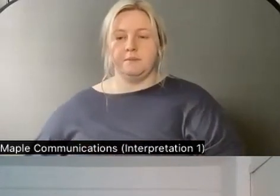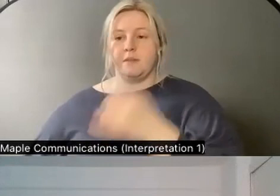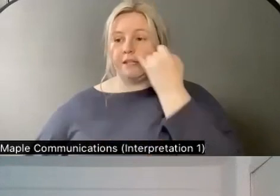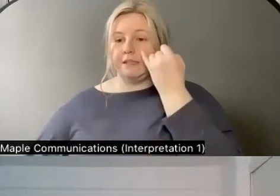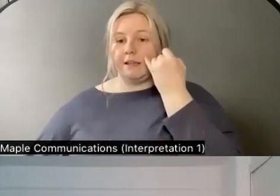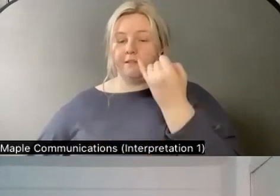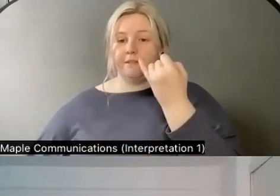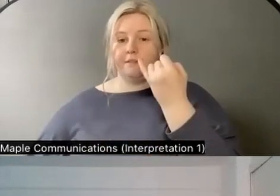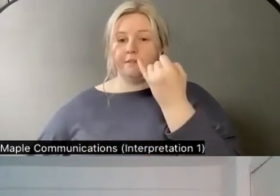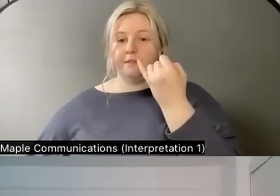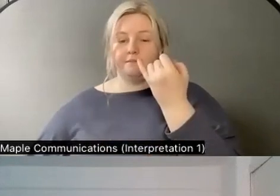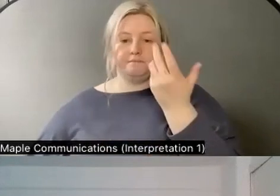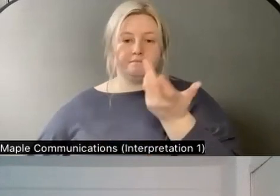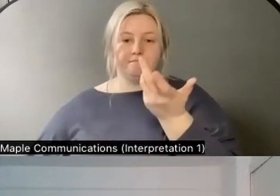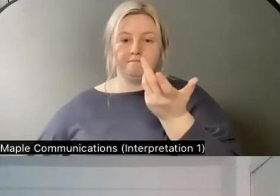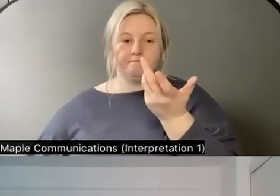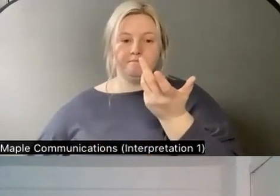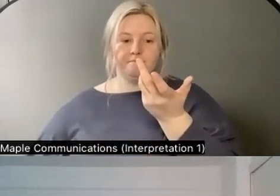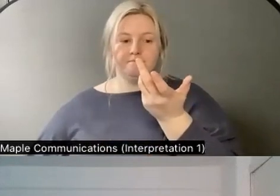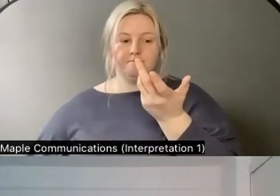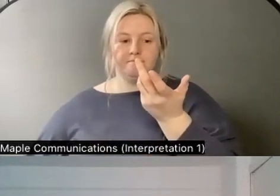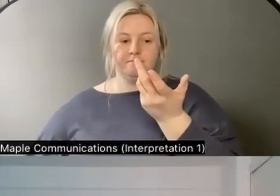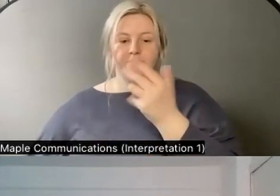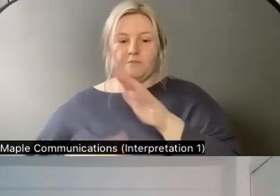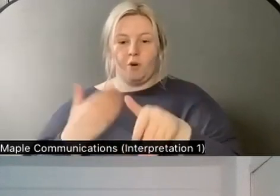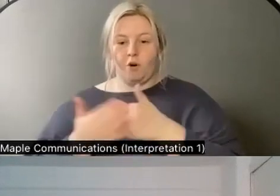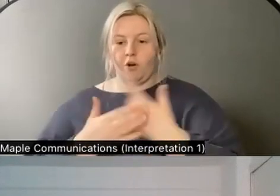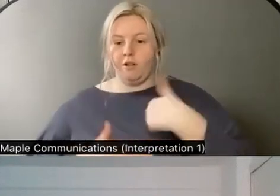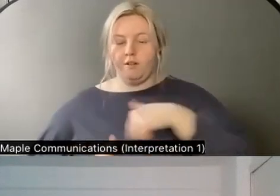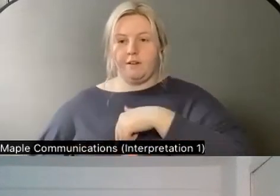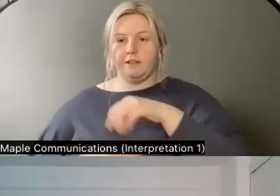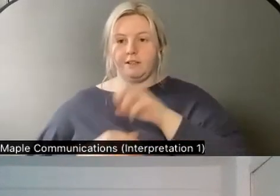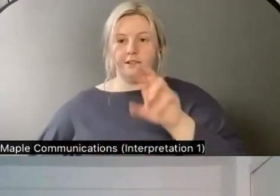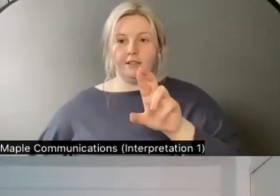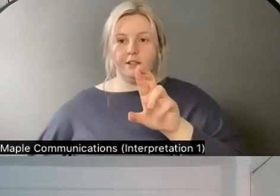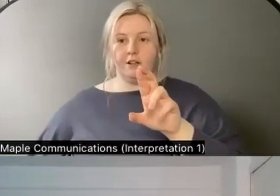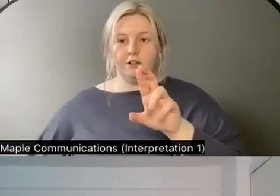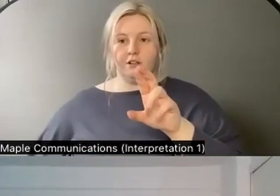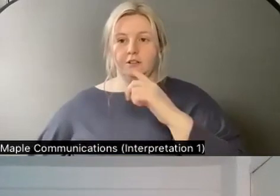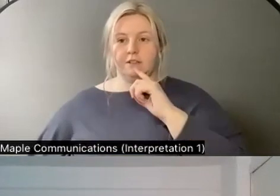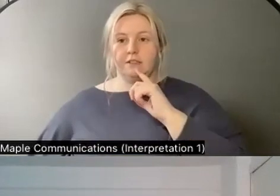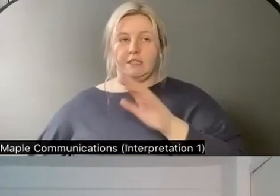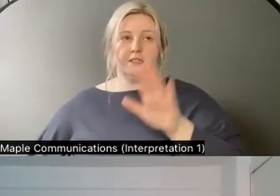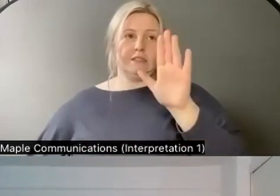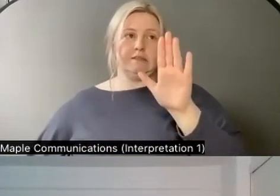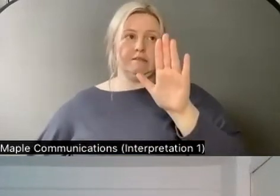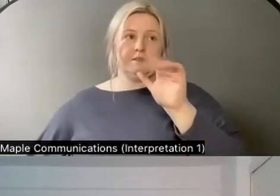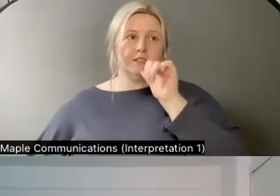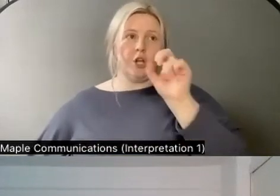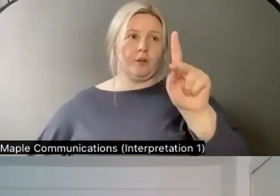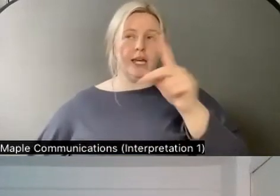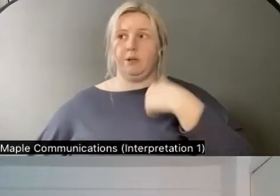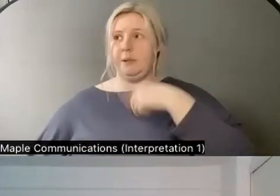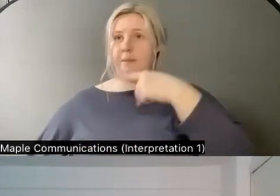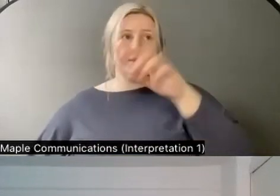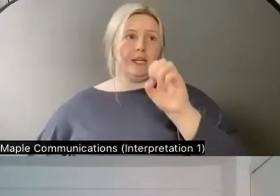there was a mechanism by which we could all in an ER, like, be like, it's really not okay that we don't have proper PPE right here. Like, all of us are